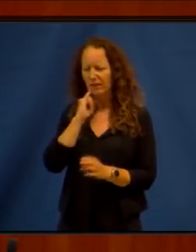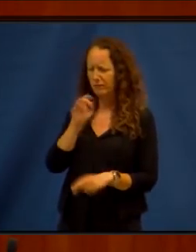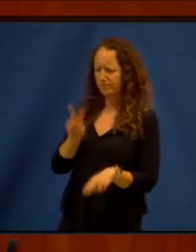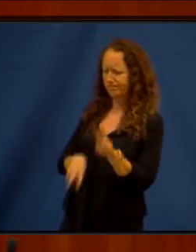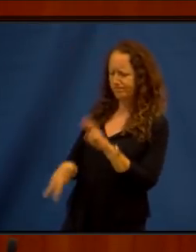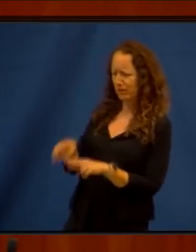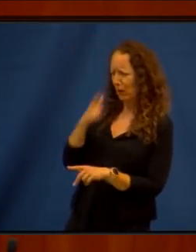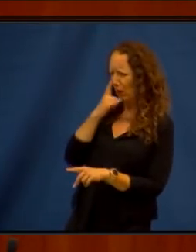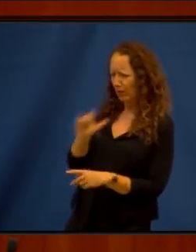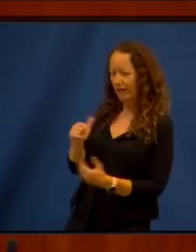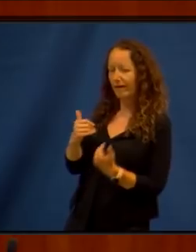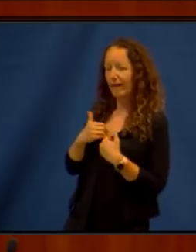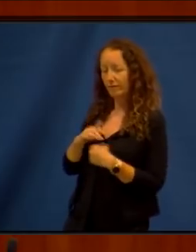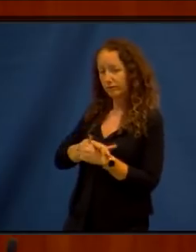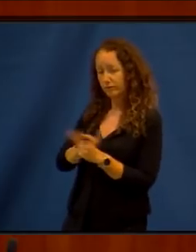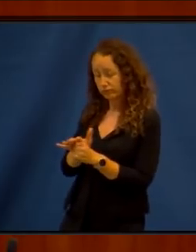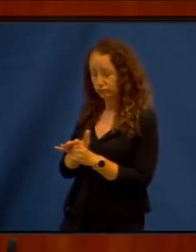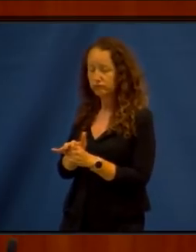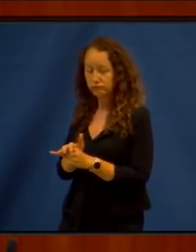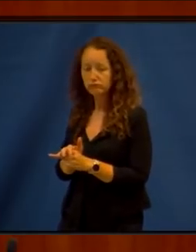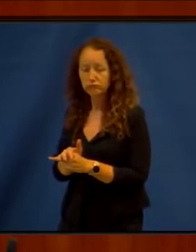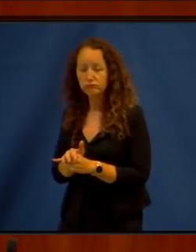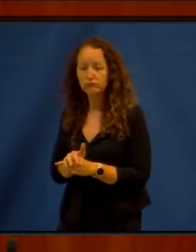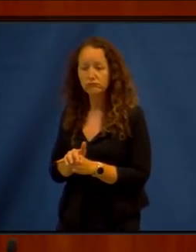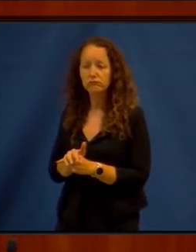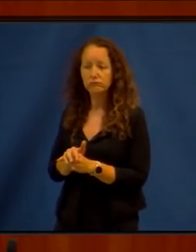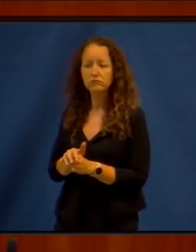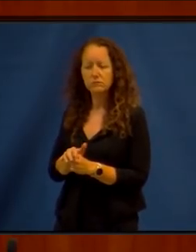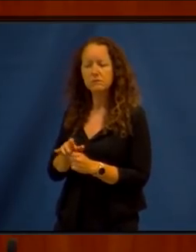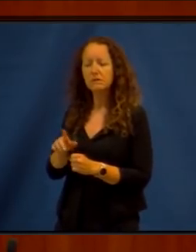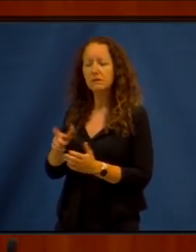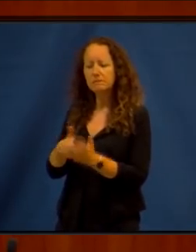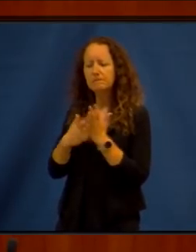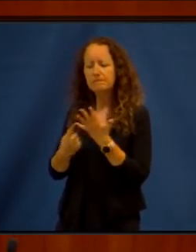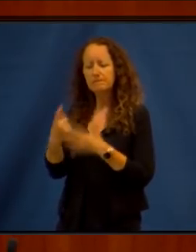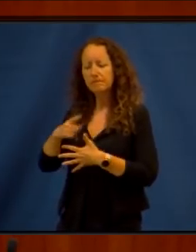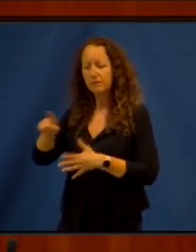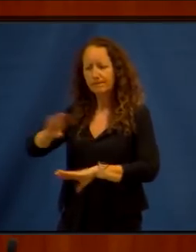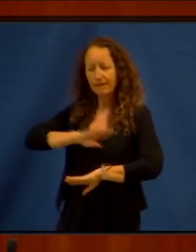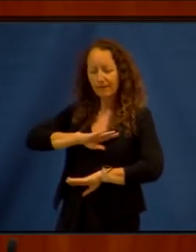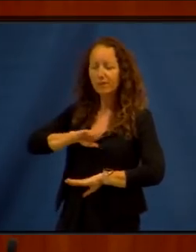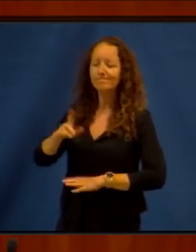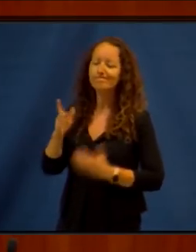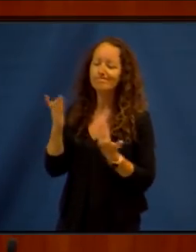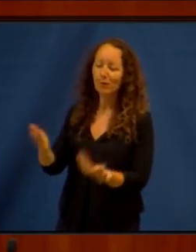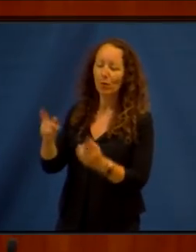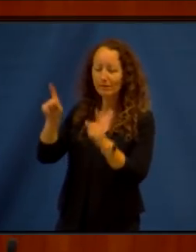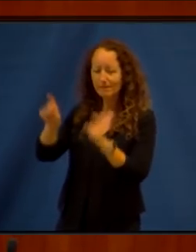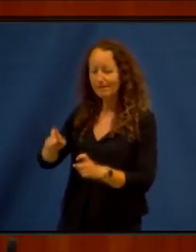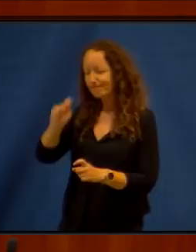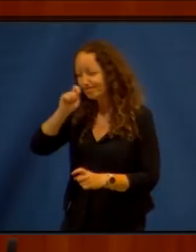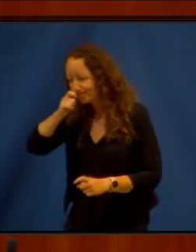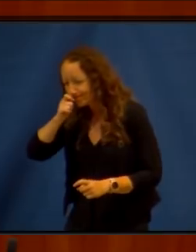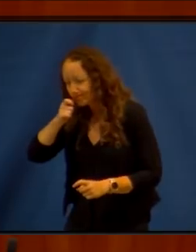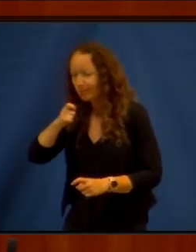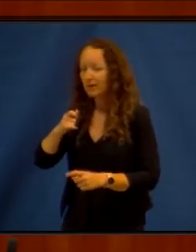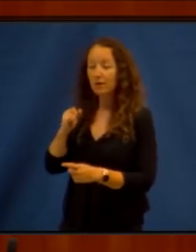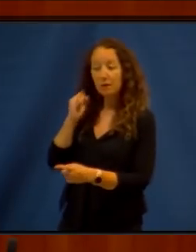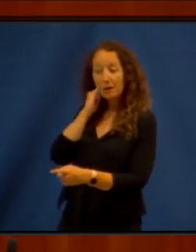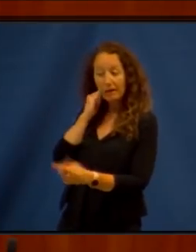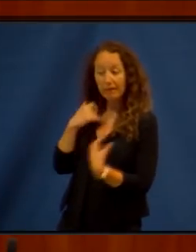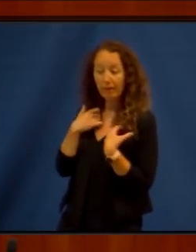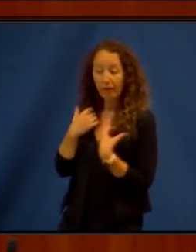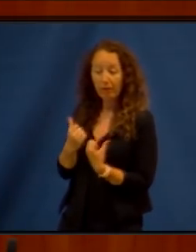screening criteria for testing, we will test, and if they're well enough to go home, they're given